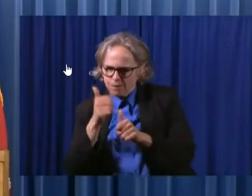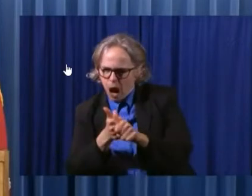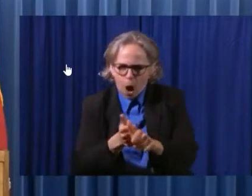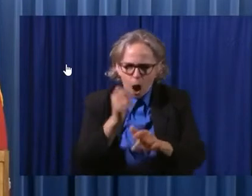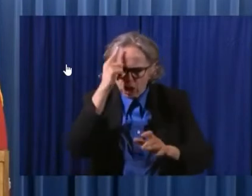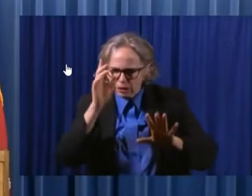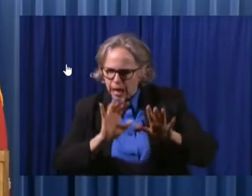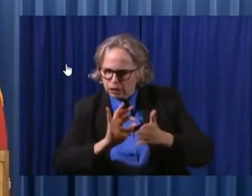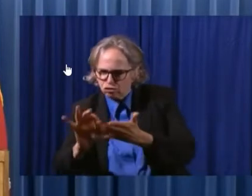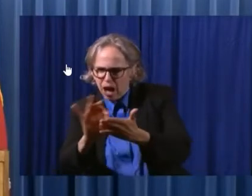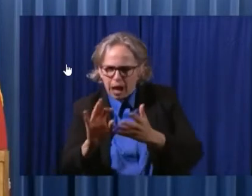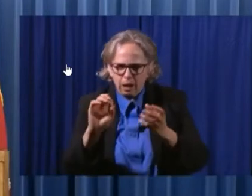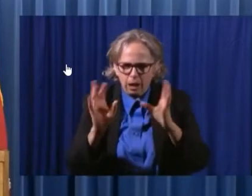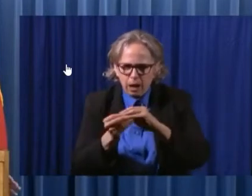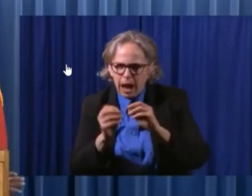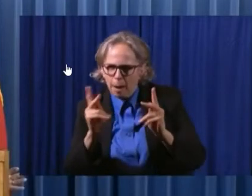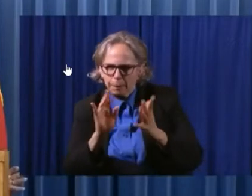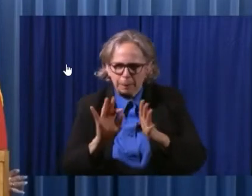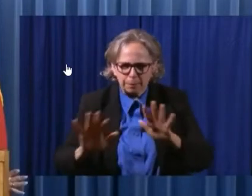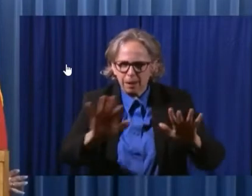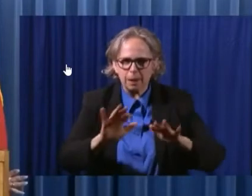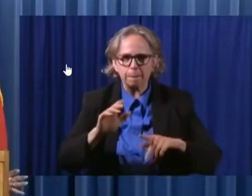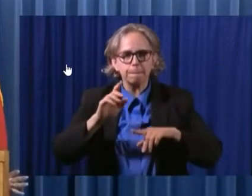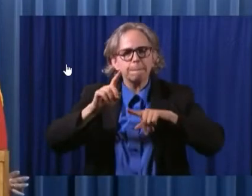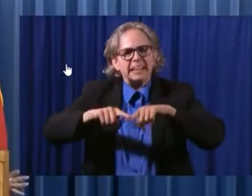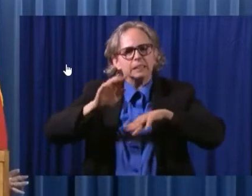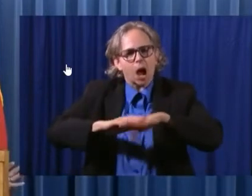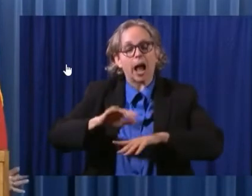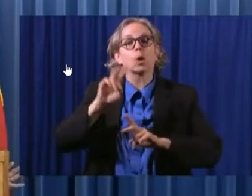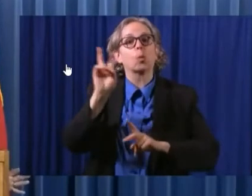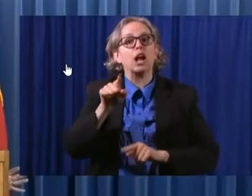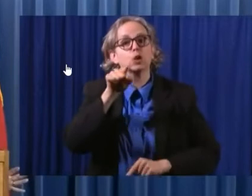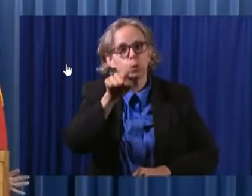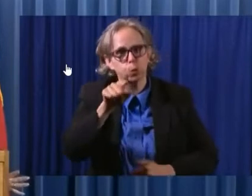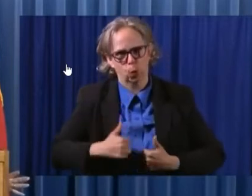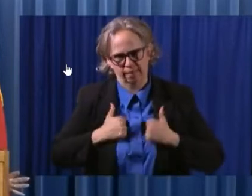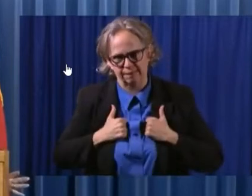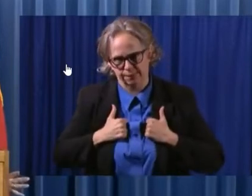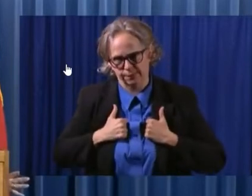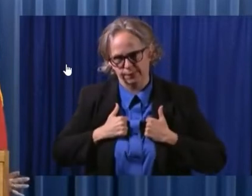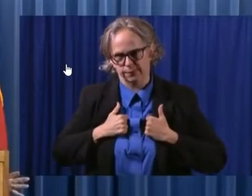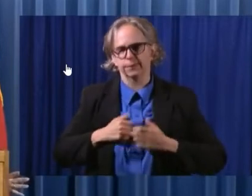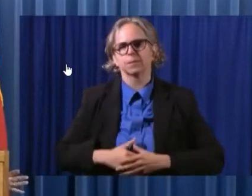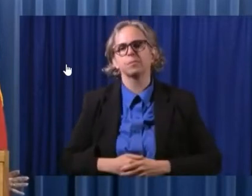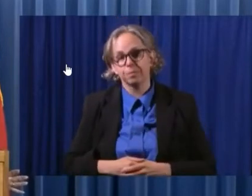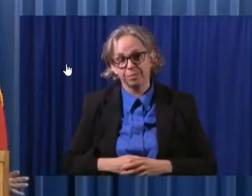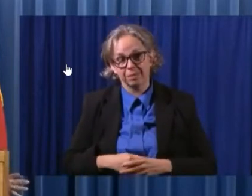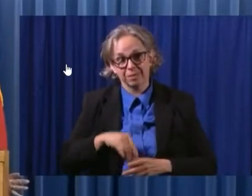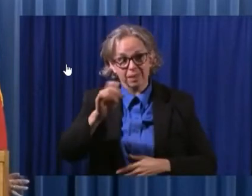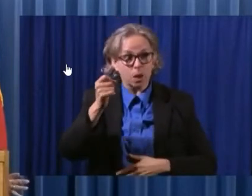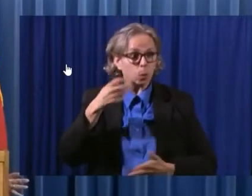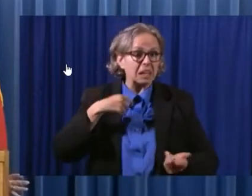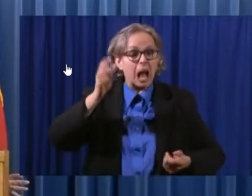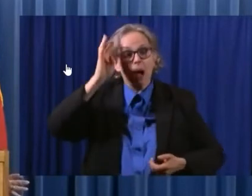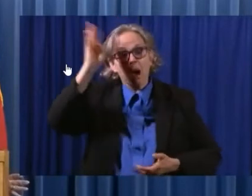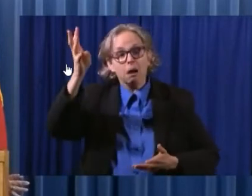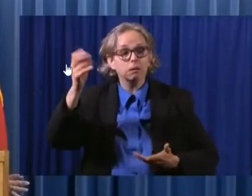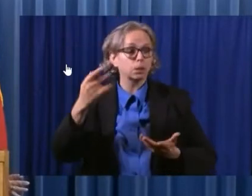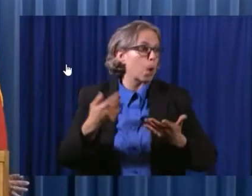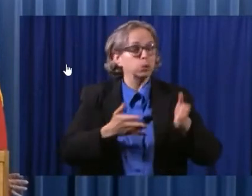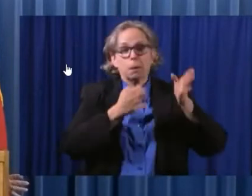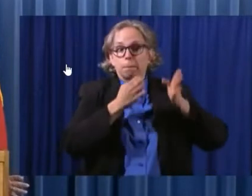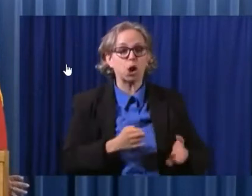your residence. Now, if someone, I can make up a hypothetical, let's say someone went to a party in Columbus